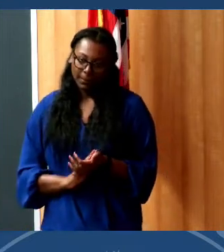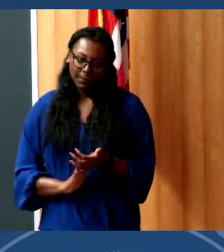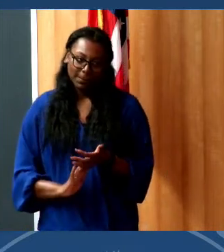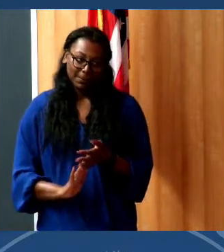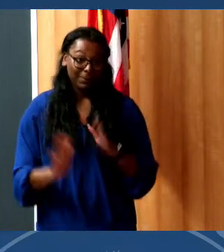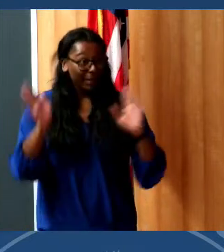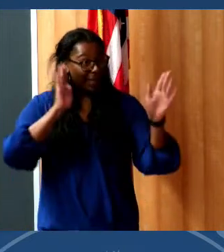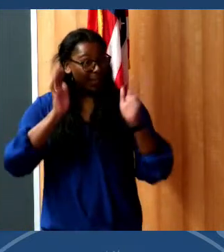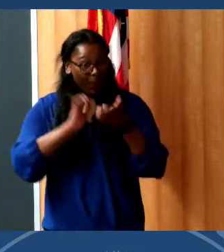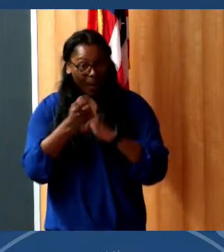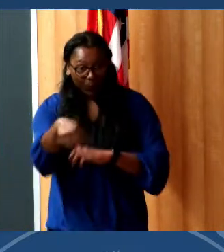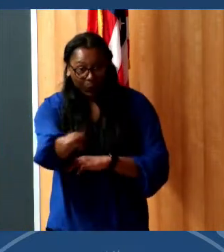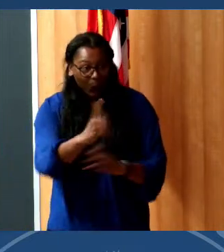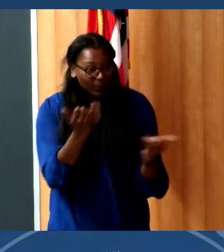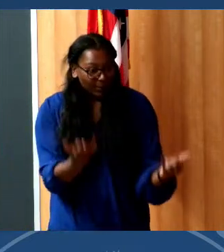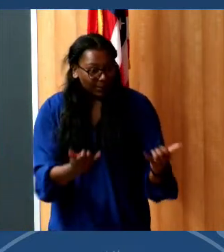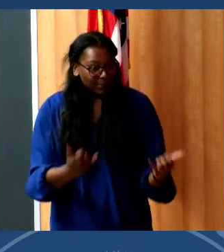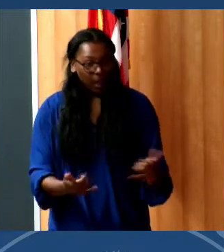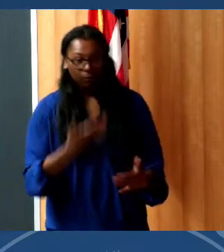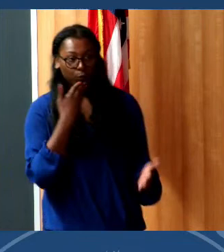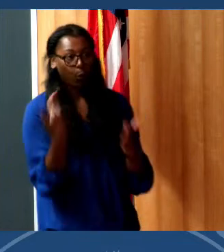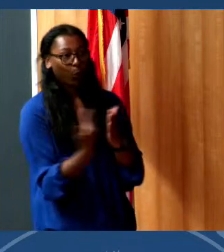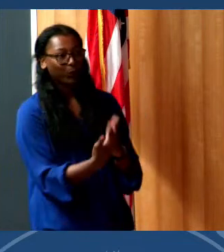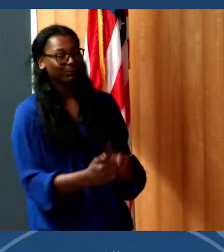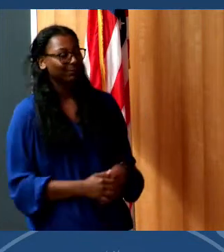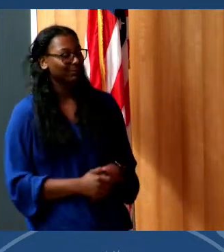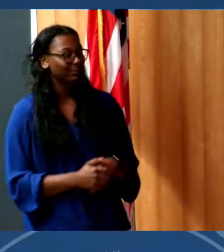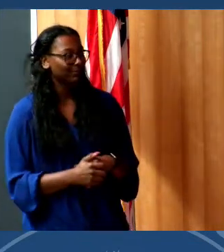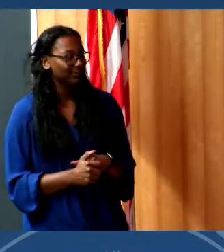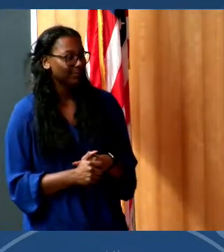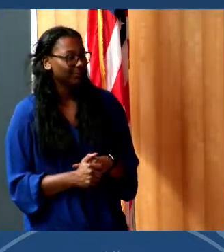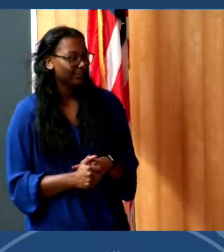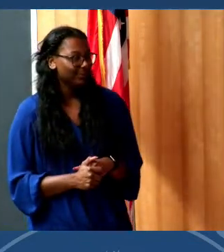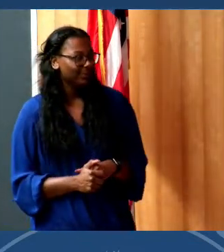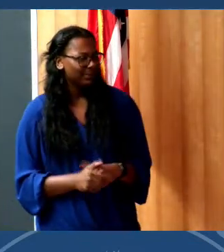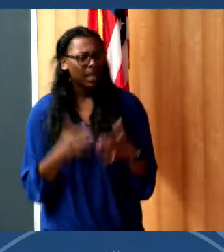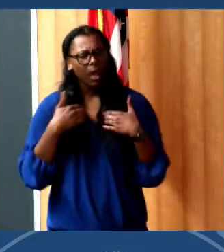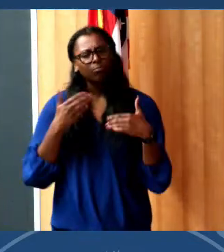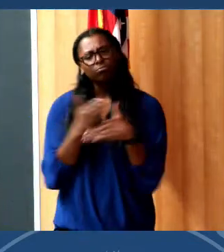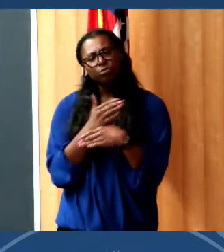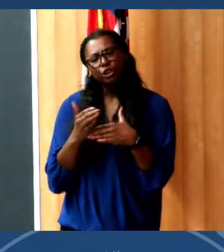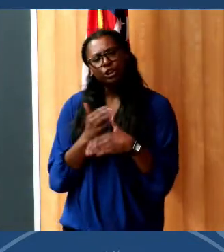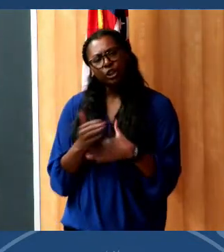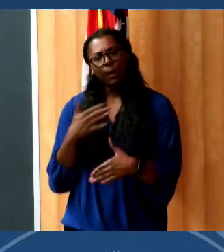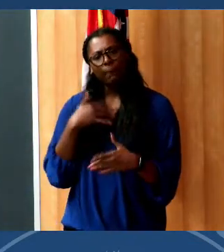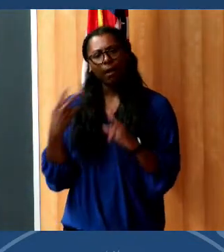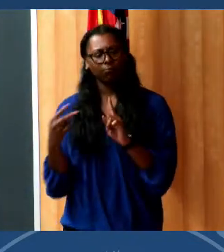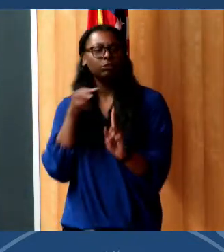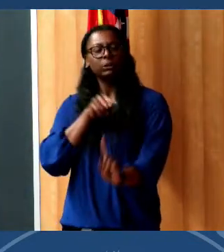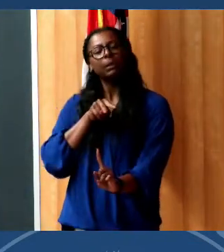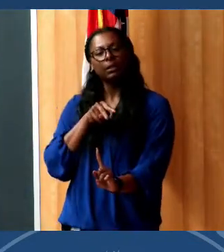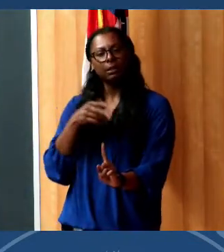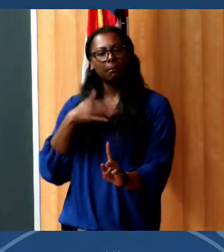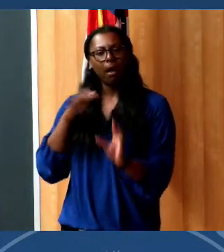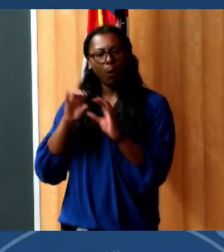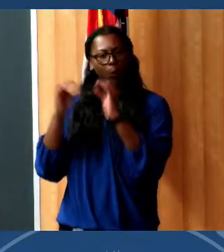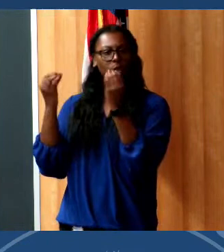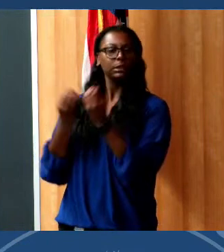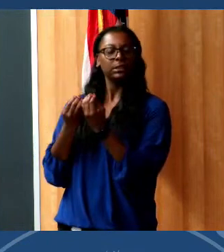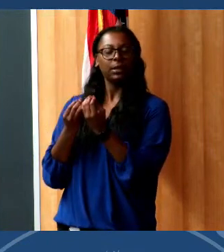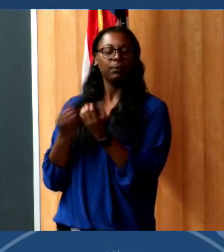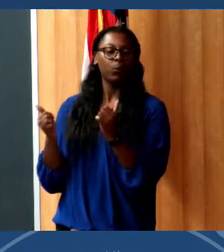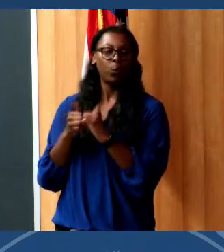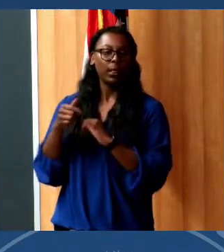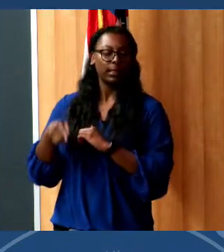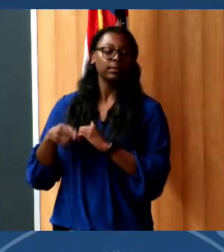How's everybody doing today? Good. I just want to share some insight about my organization, the Governor's